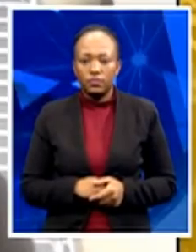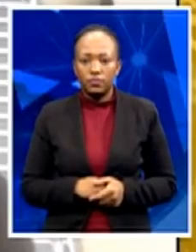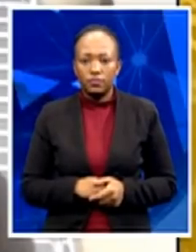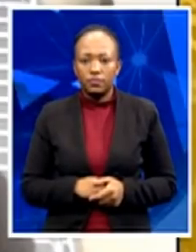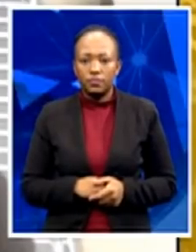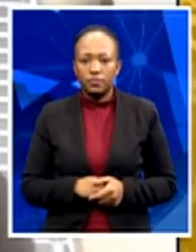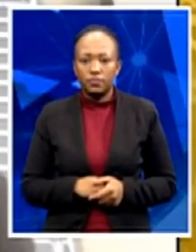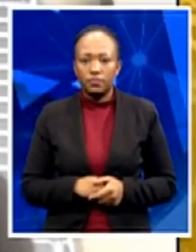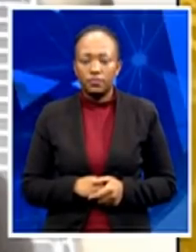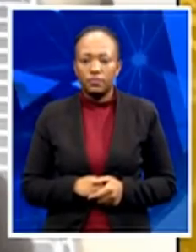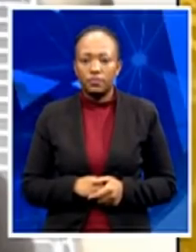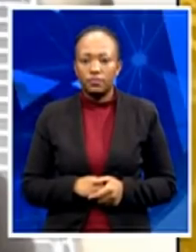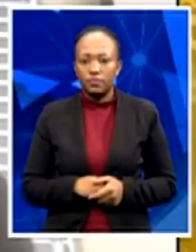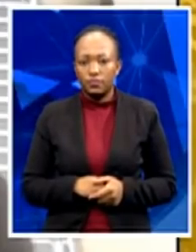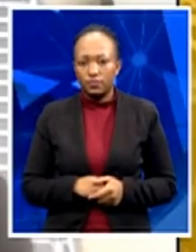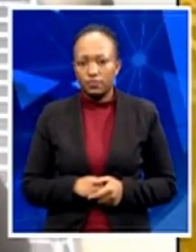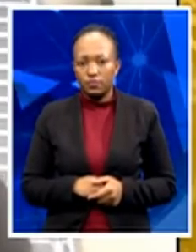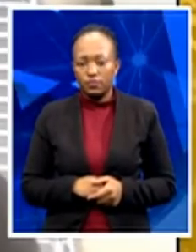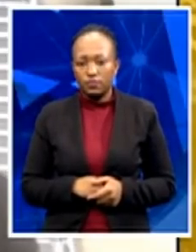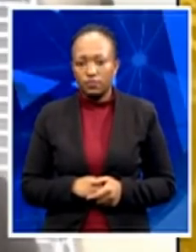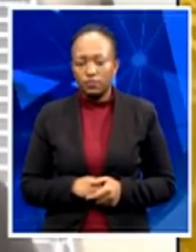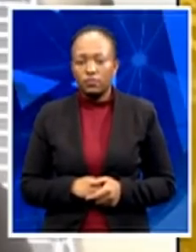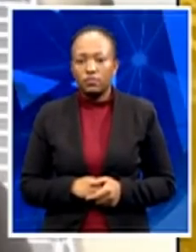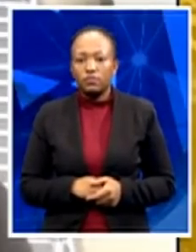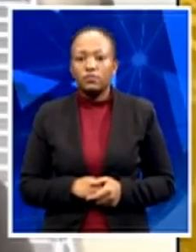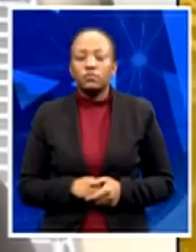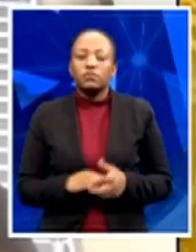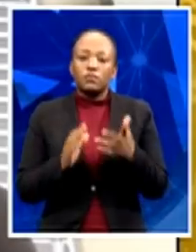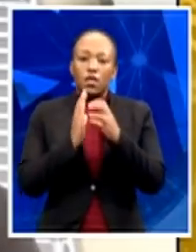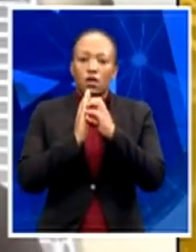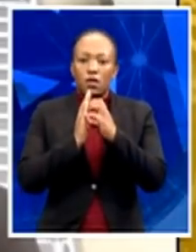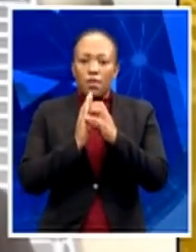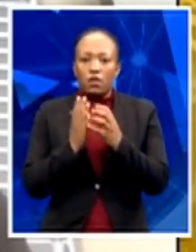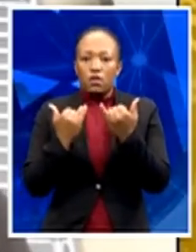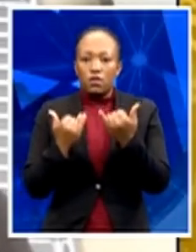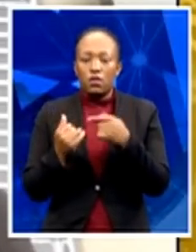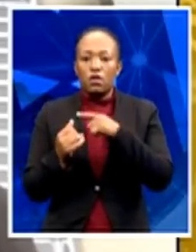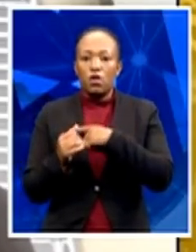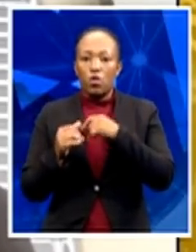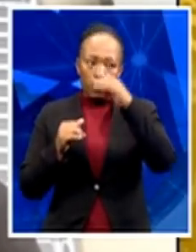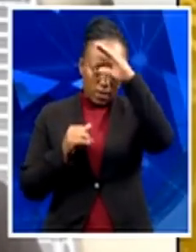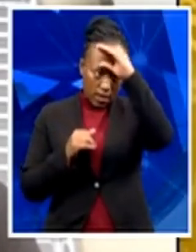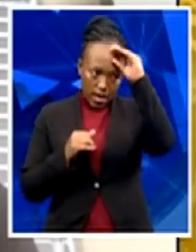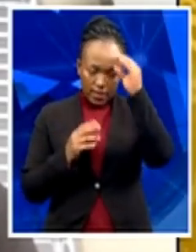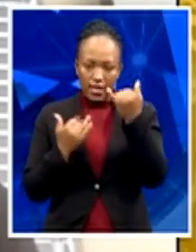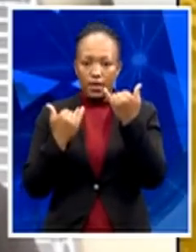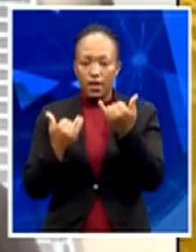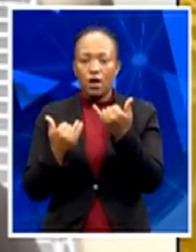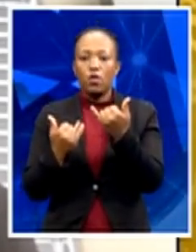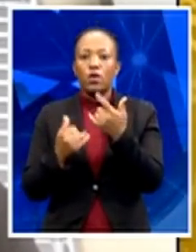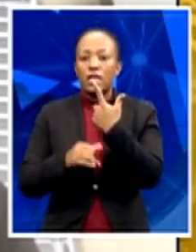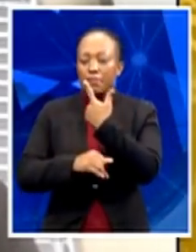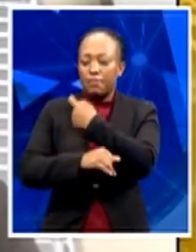issue of vaccination. For example, the issue of nurses who are taken from clinics into the vaccine site to assist with the